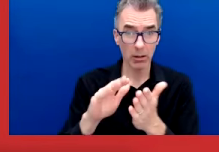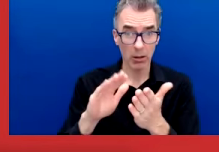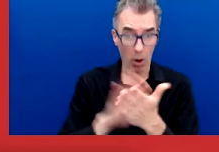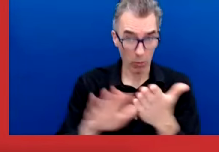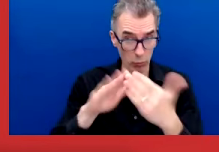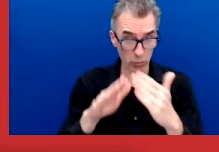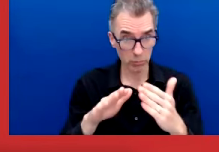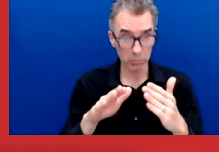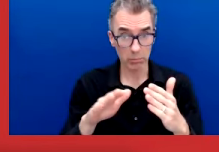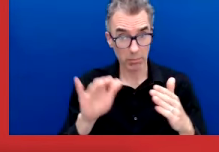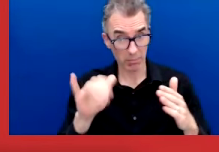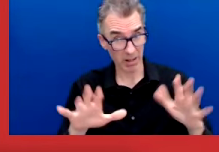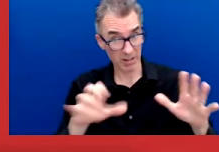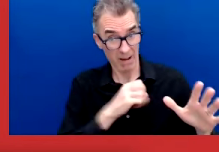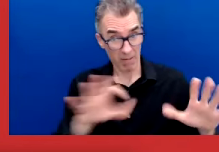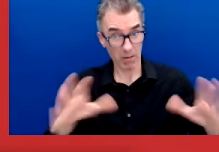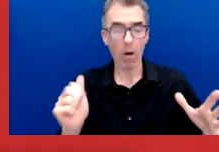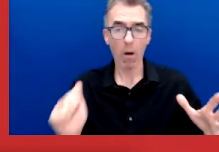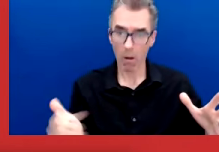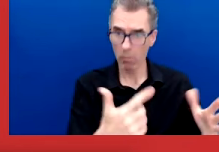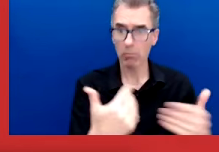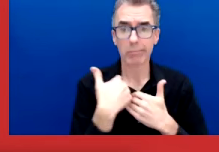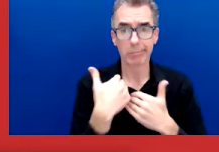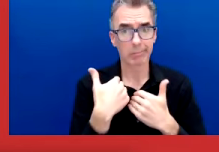employee and has a responsibility to